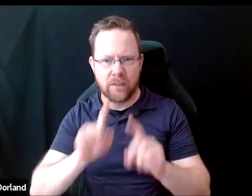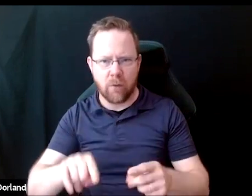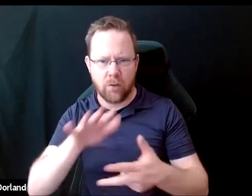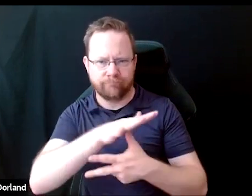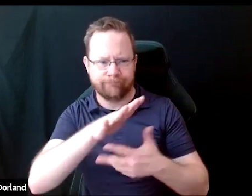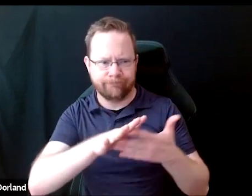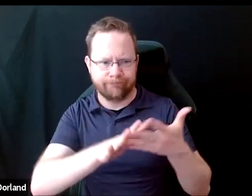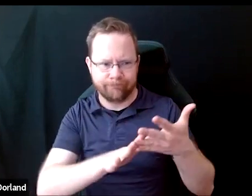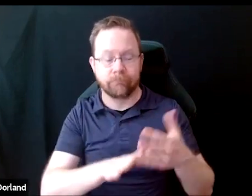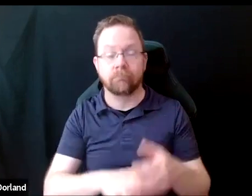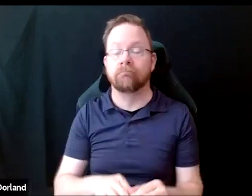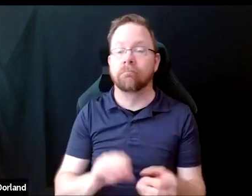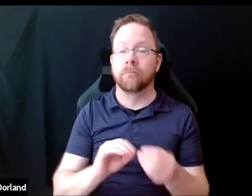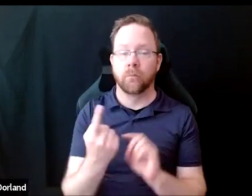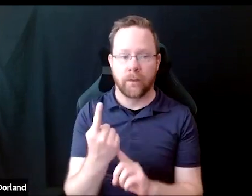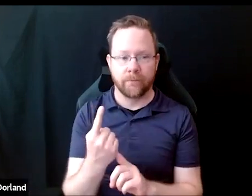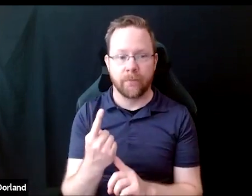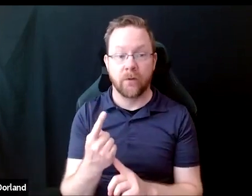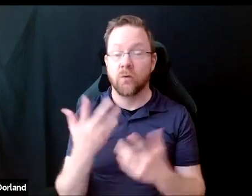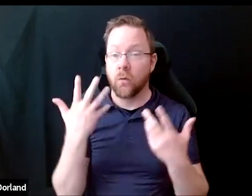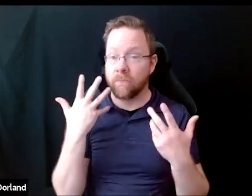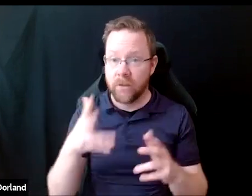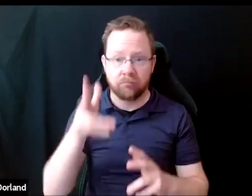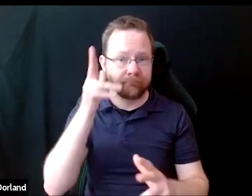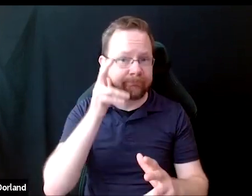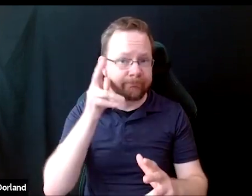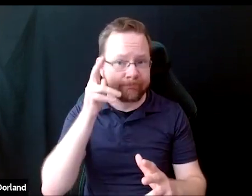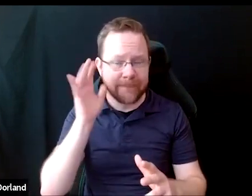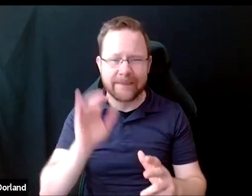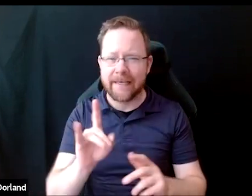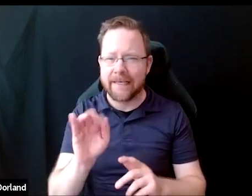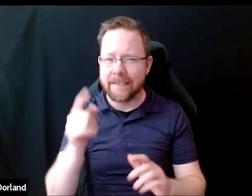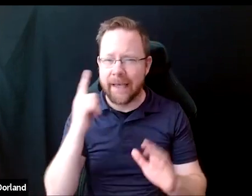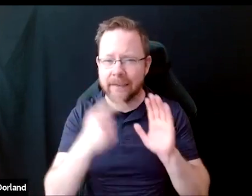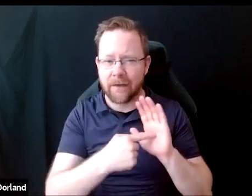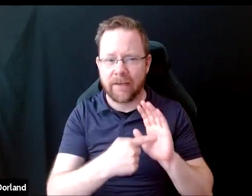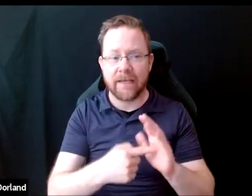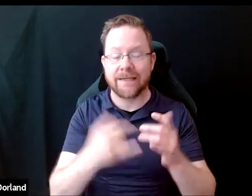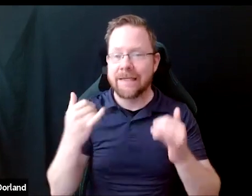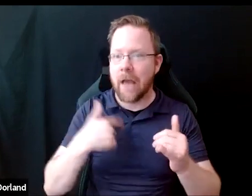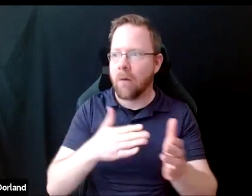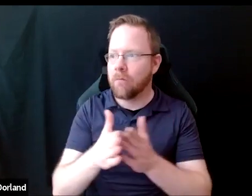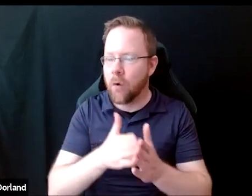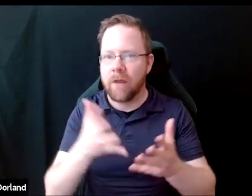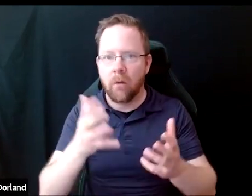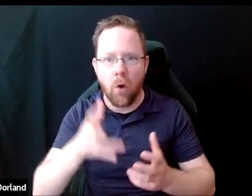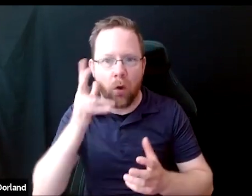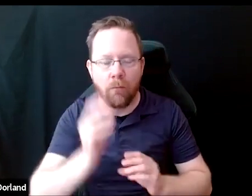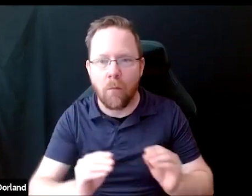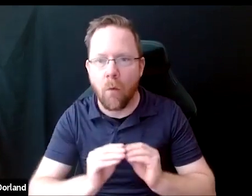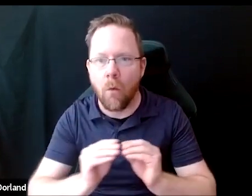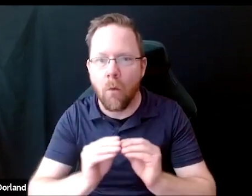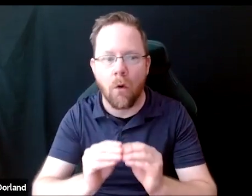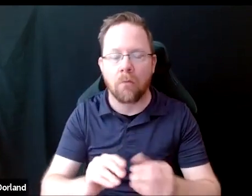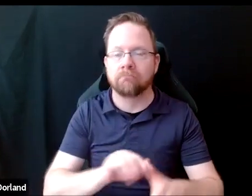prompts. 1, after listening to these data sonifications, I am motivated to listen more. 2,